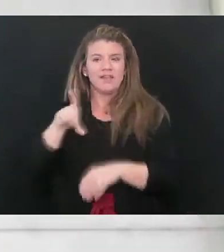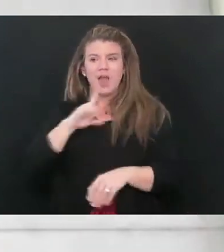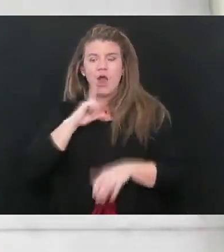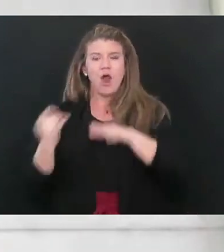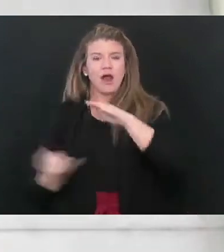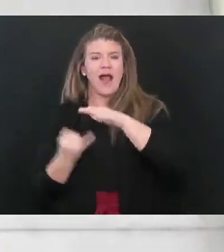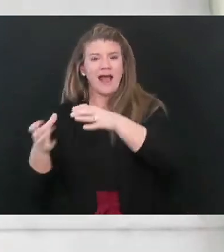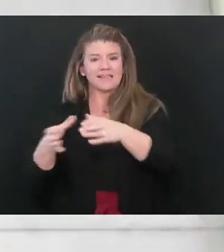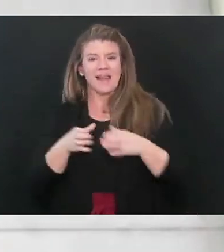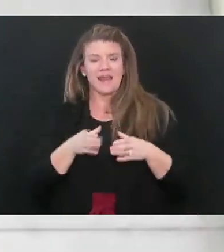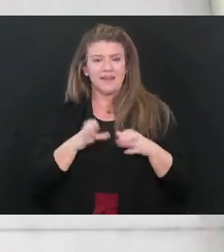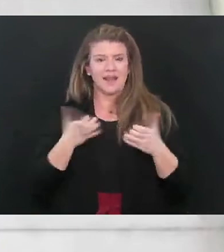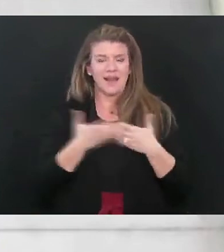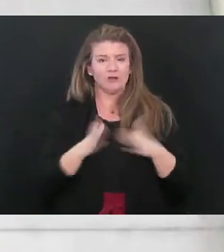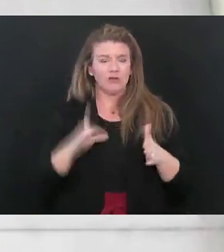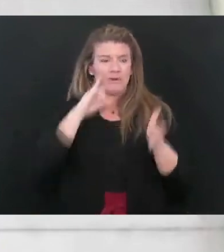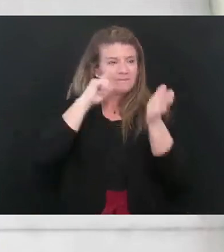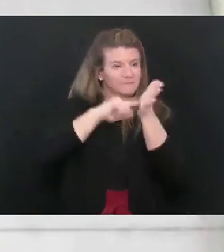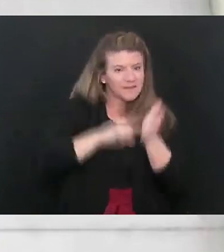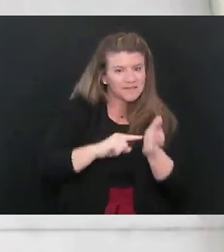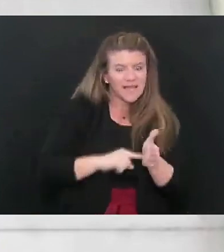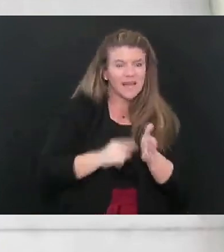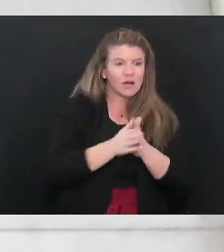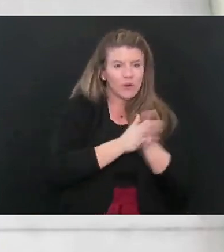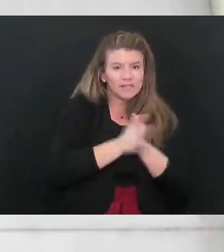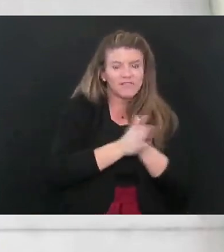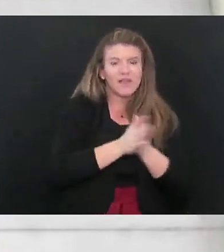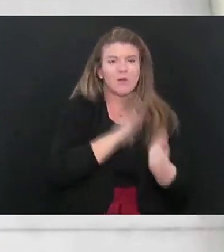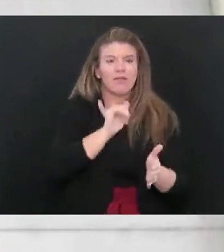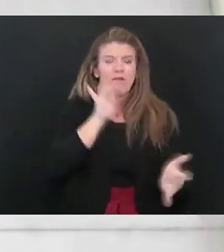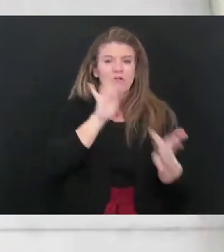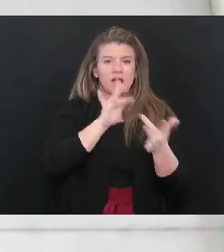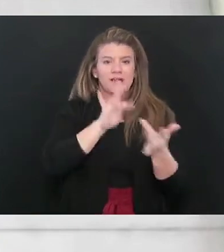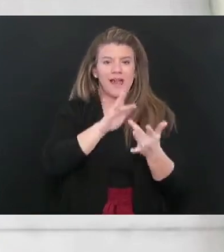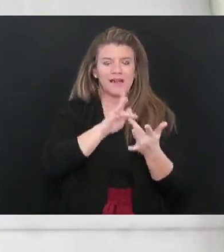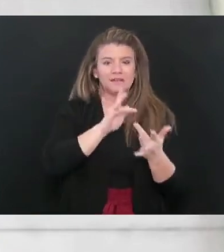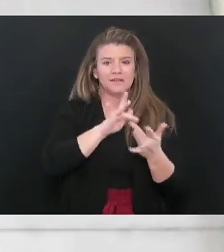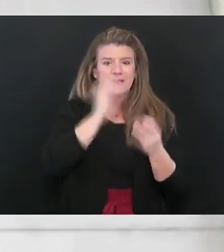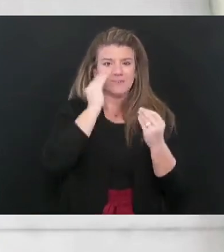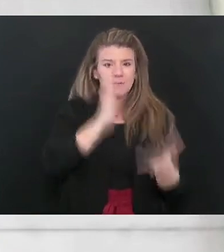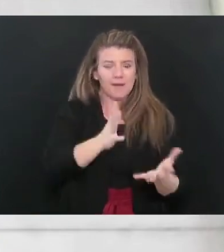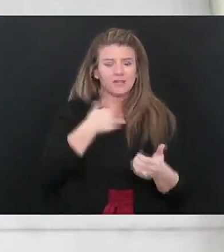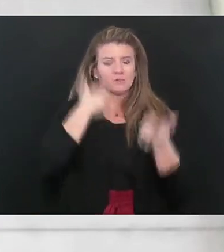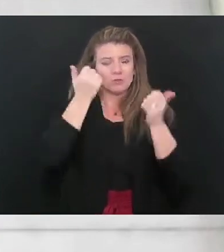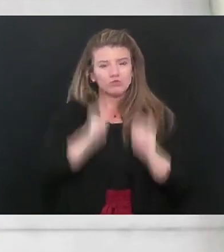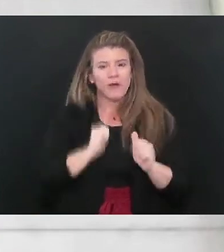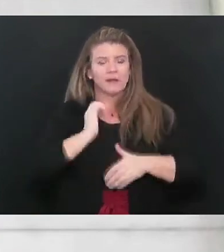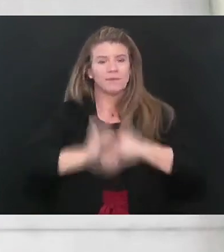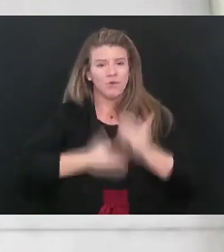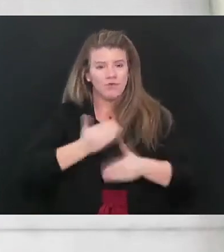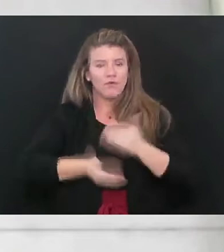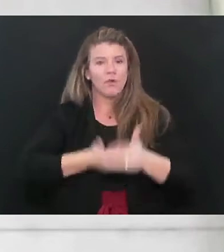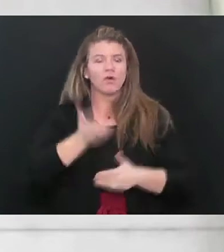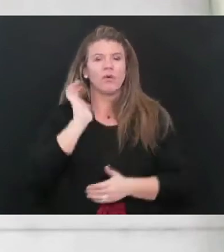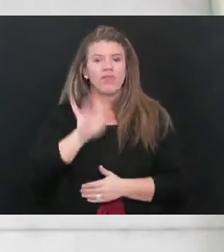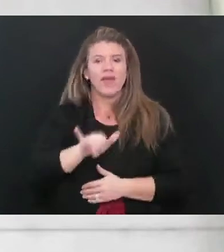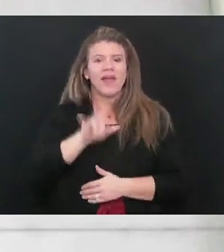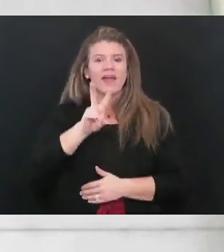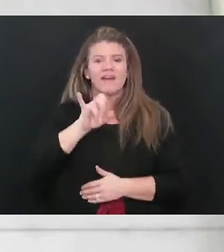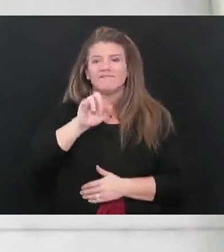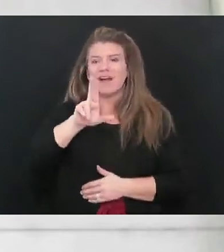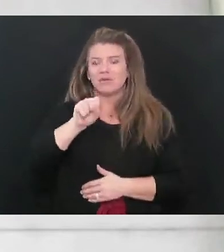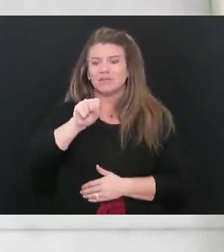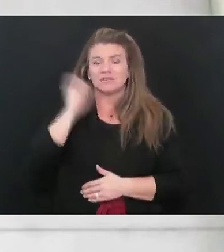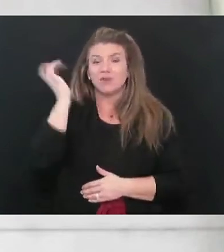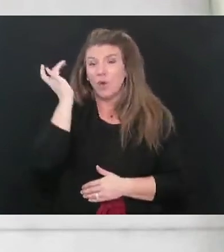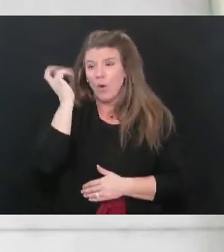the classrooms and investigating them aggressively with contact tracing. So that's why we're trying to move forward with the virus, because